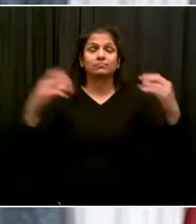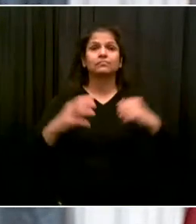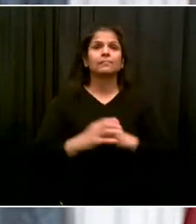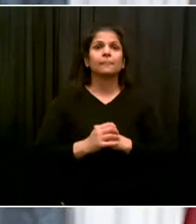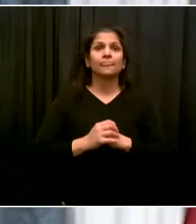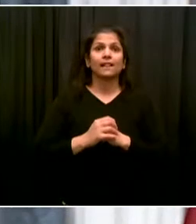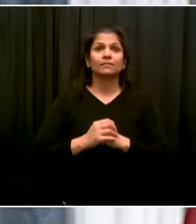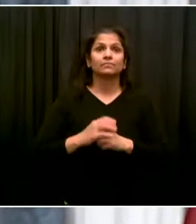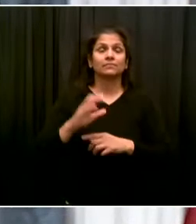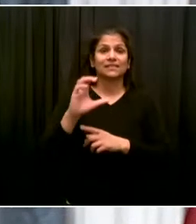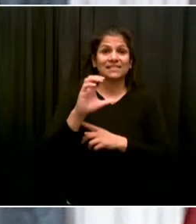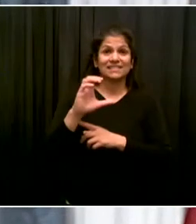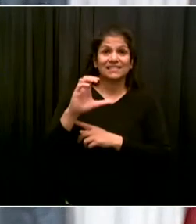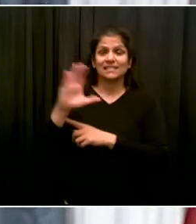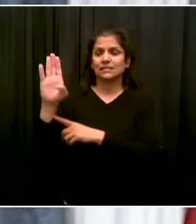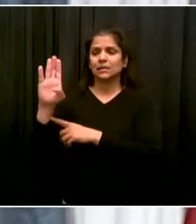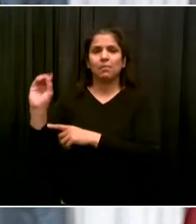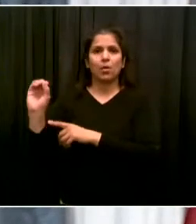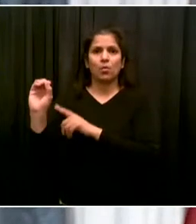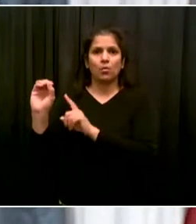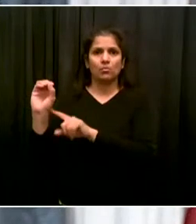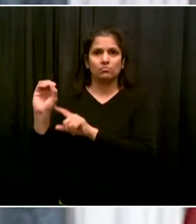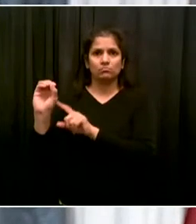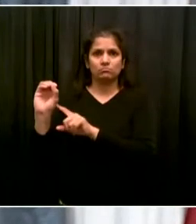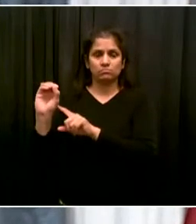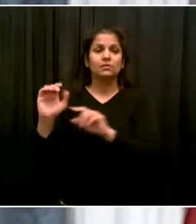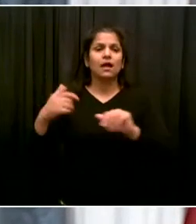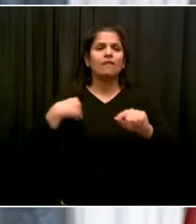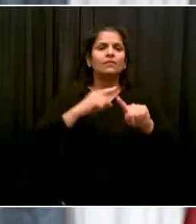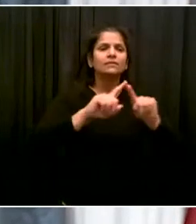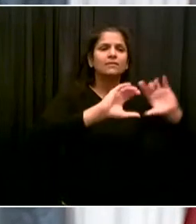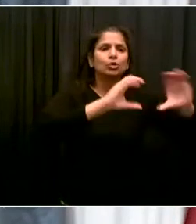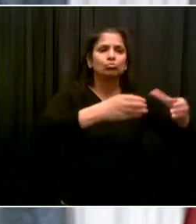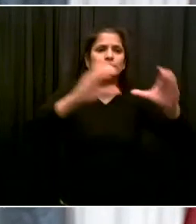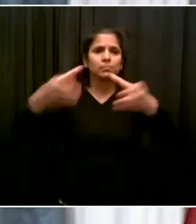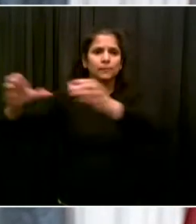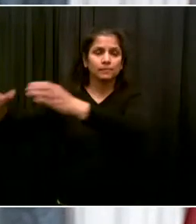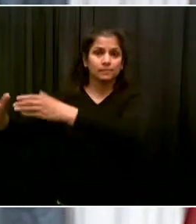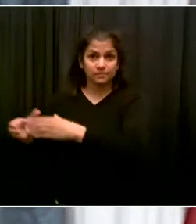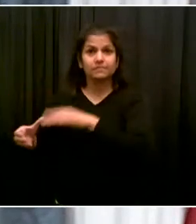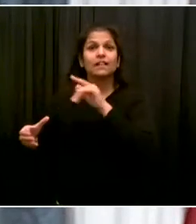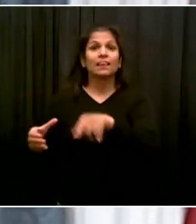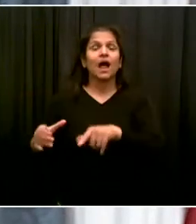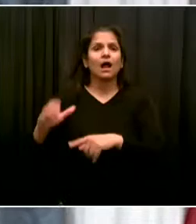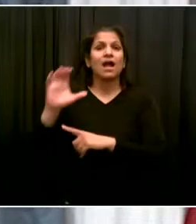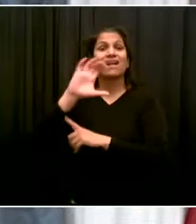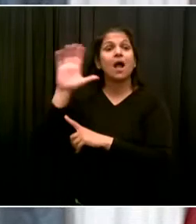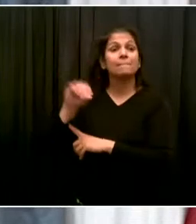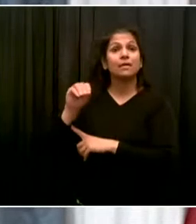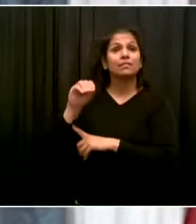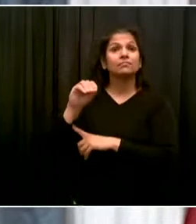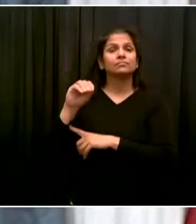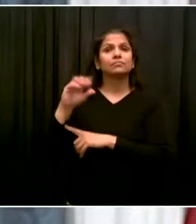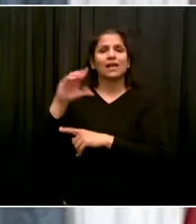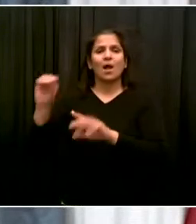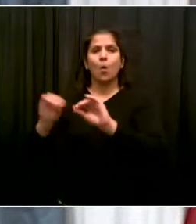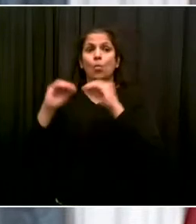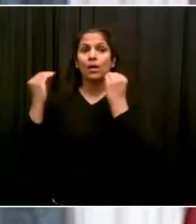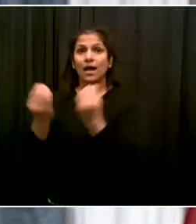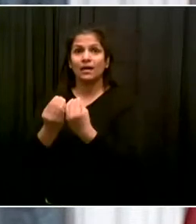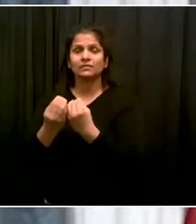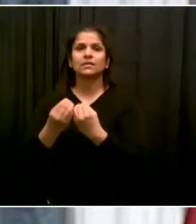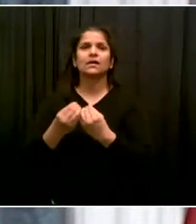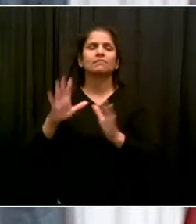reimagine what summer can be, including United Way, Children's Aid, Expand Ed Schools, and the Coalition for